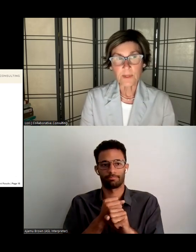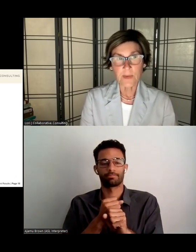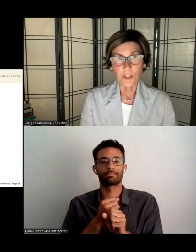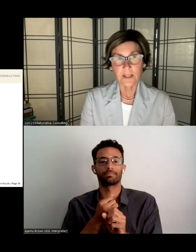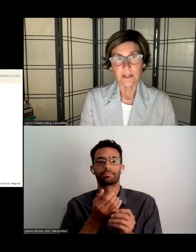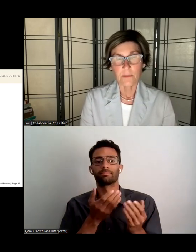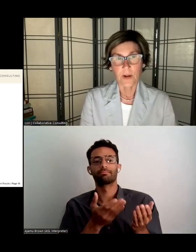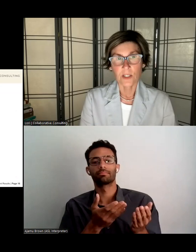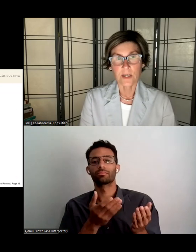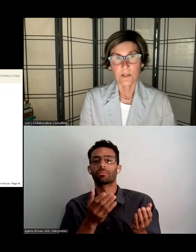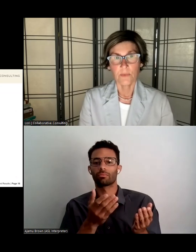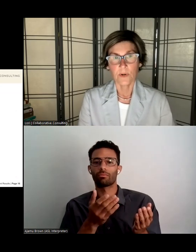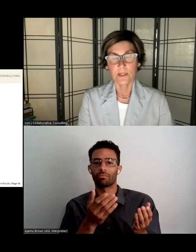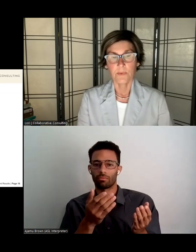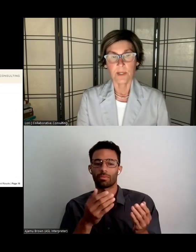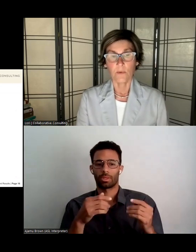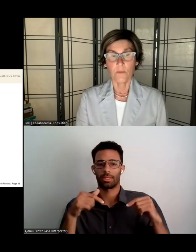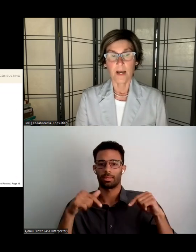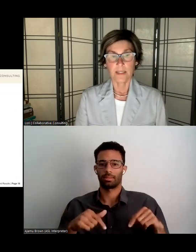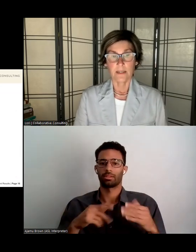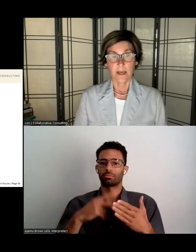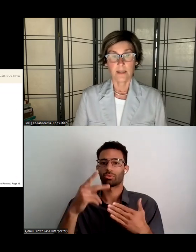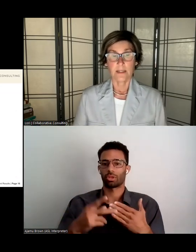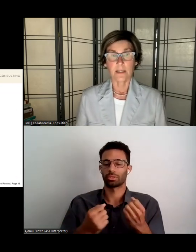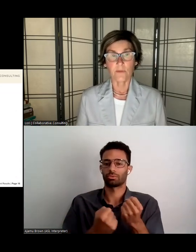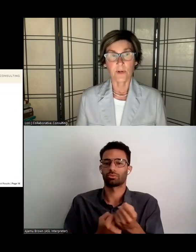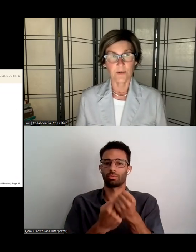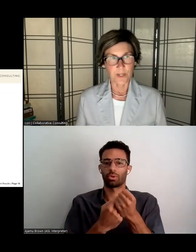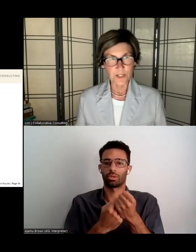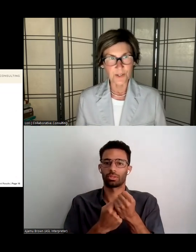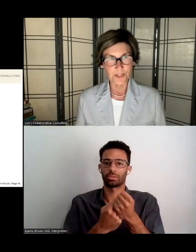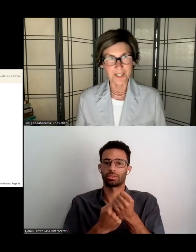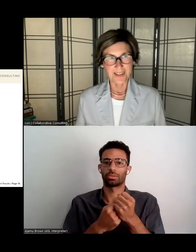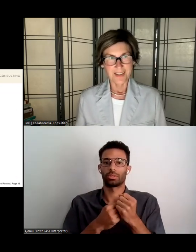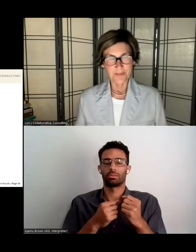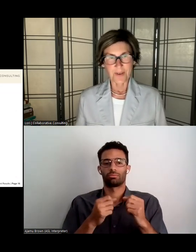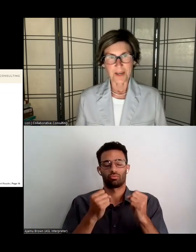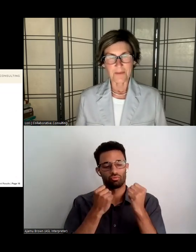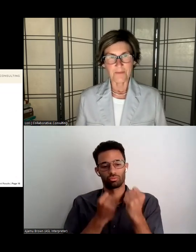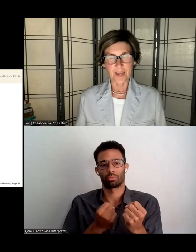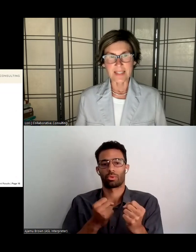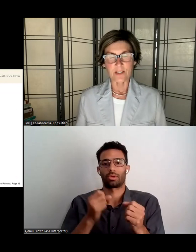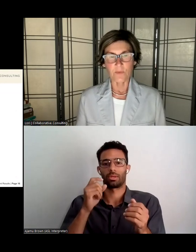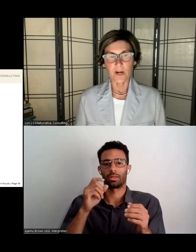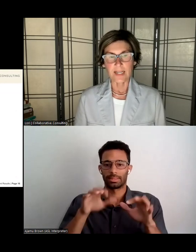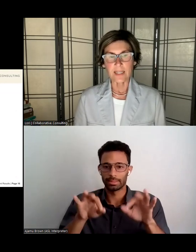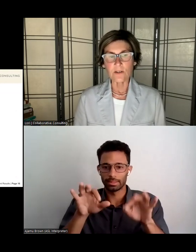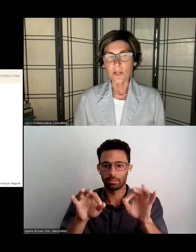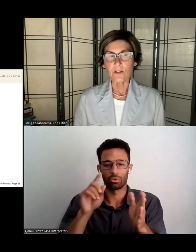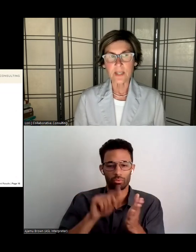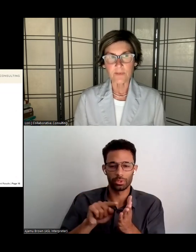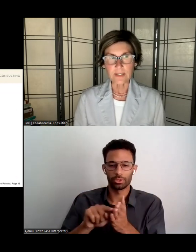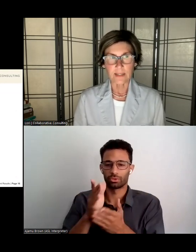You heard me mention that the project supports a pretty robust discovery and research phases of work.